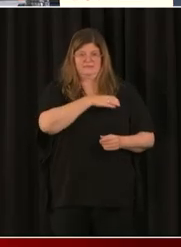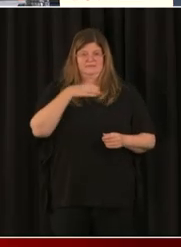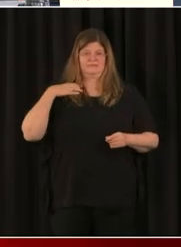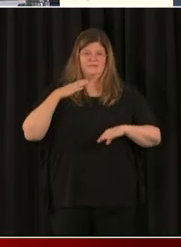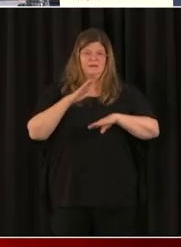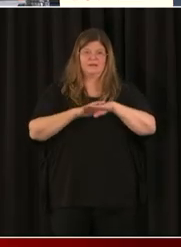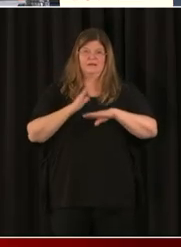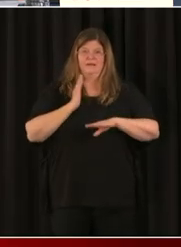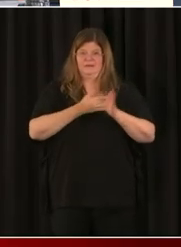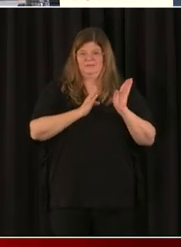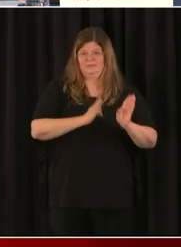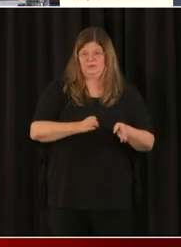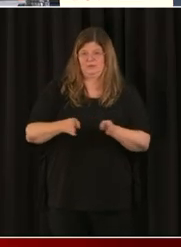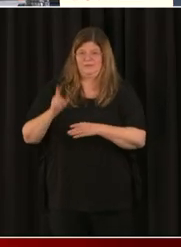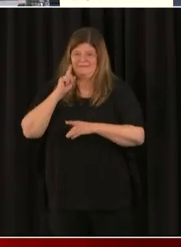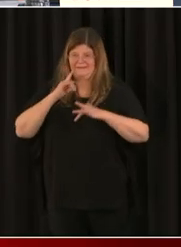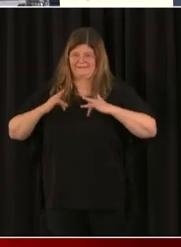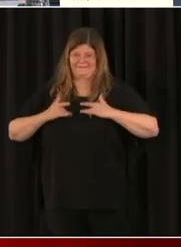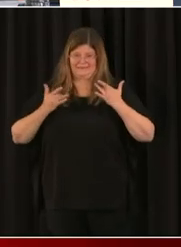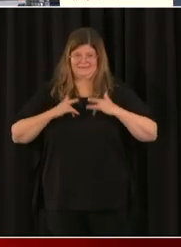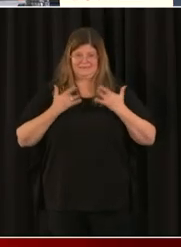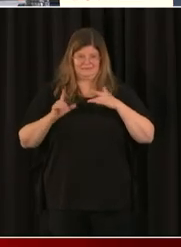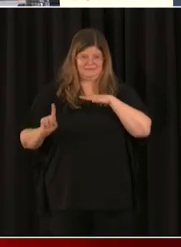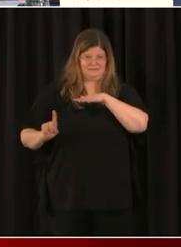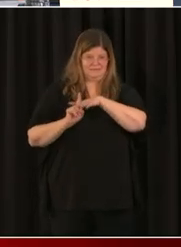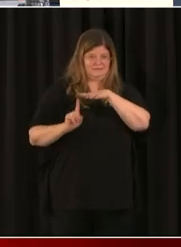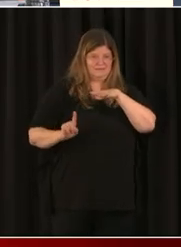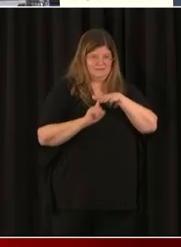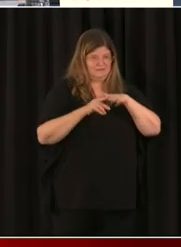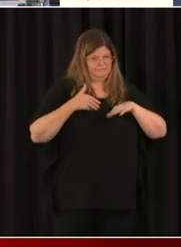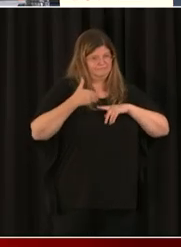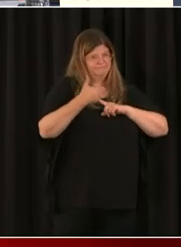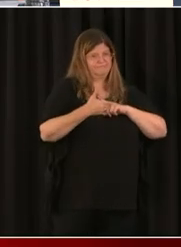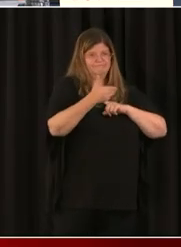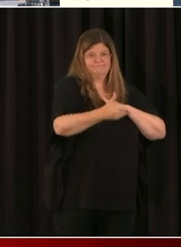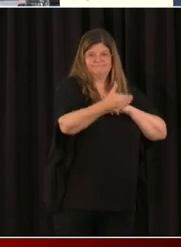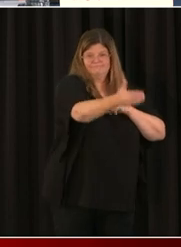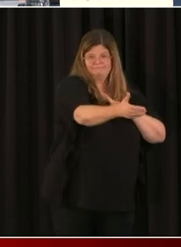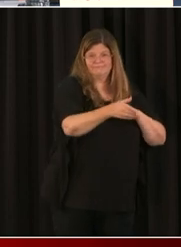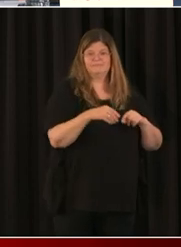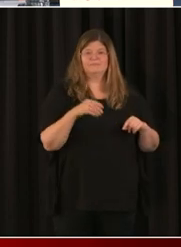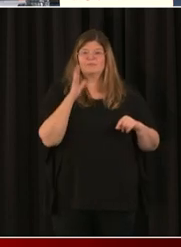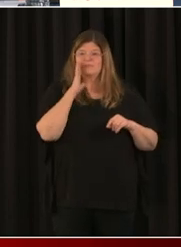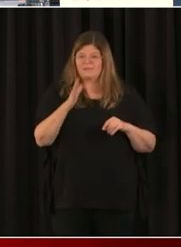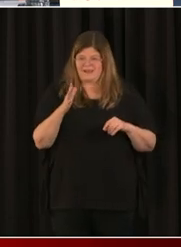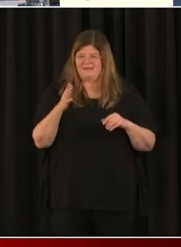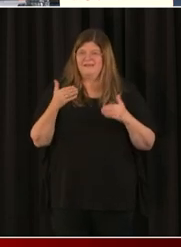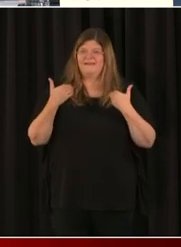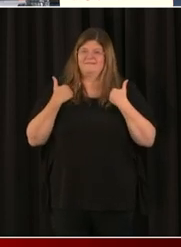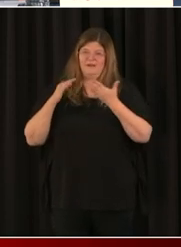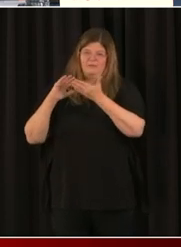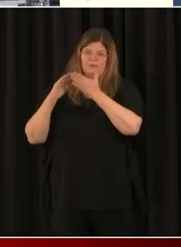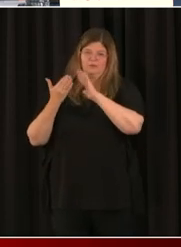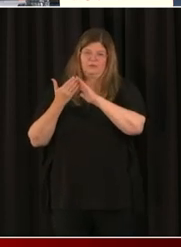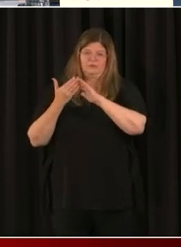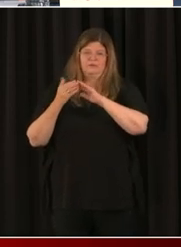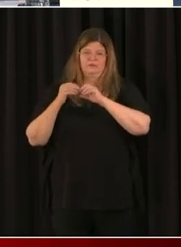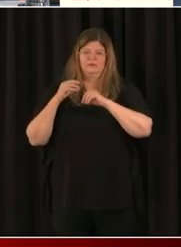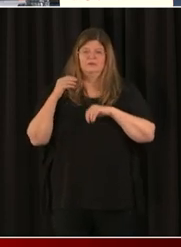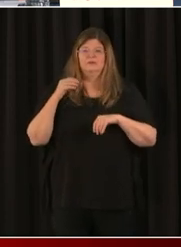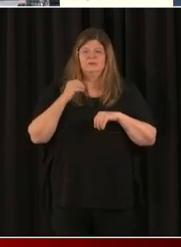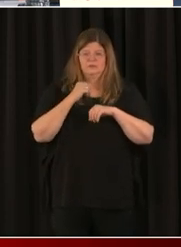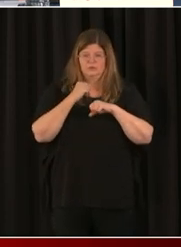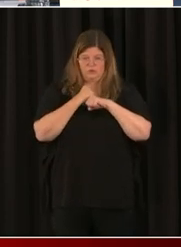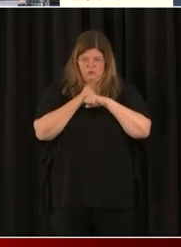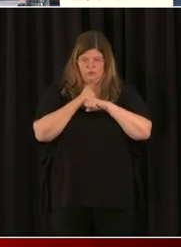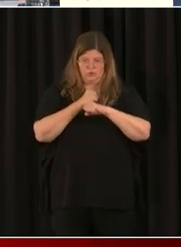preparations for the events coming up in the next few days. And today we will also have a community call with the